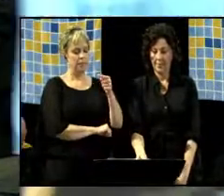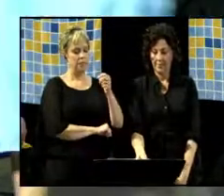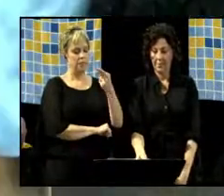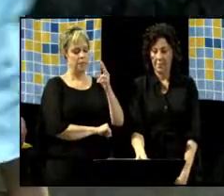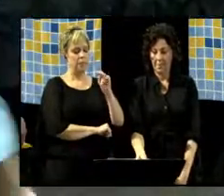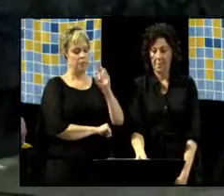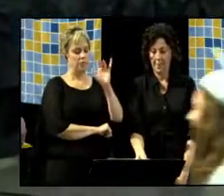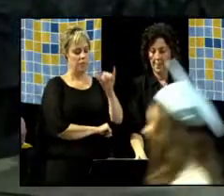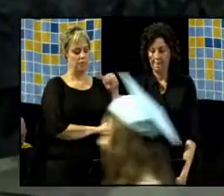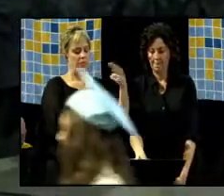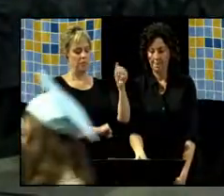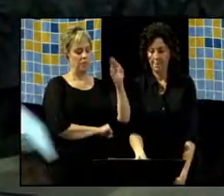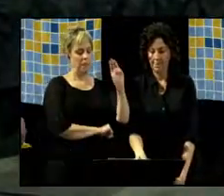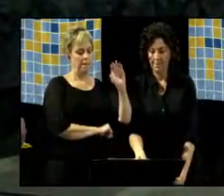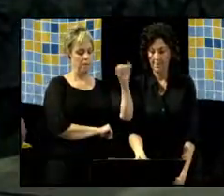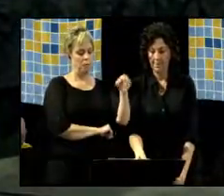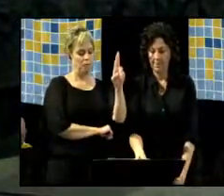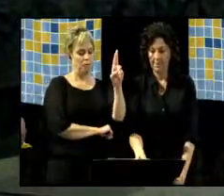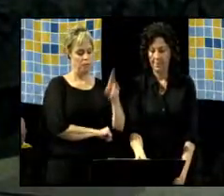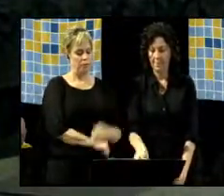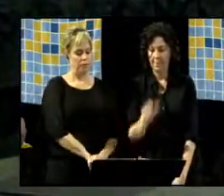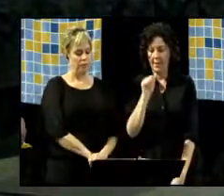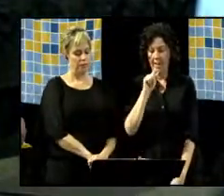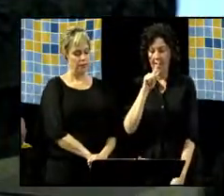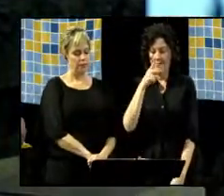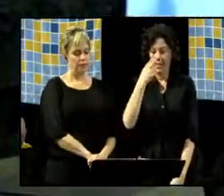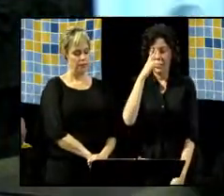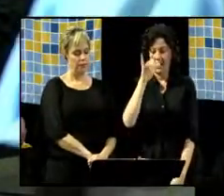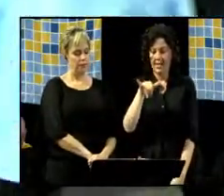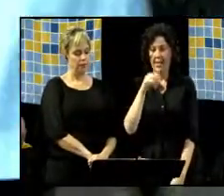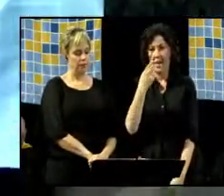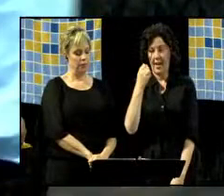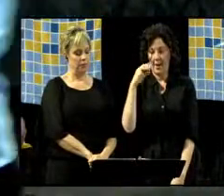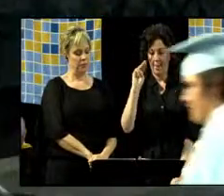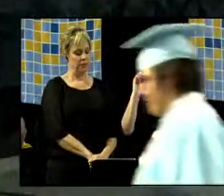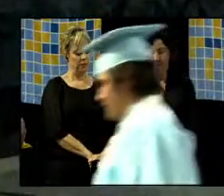Jr. Shakori Keyshawn Ham.